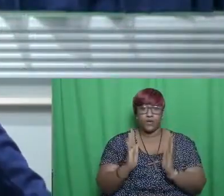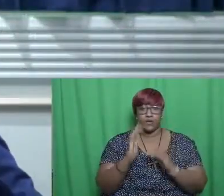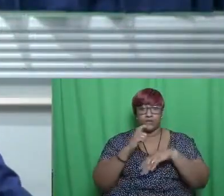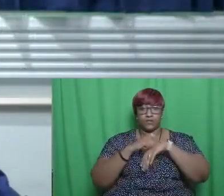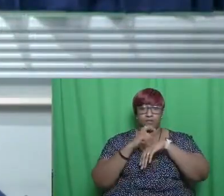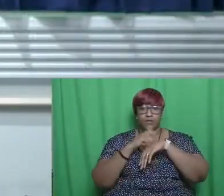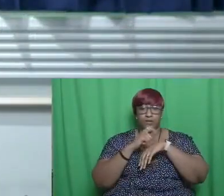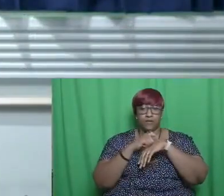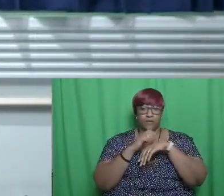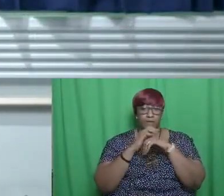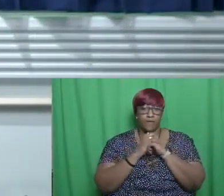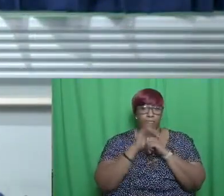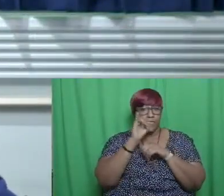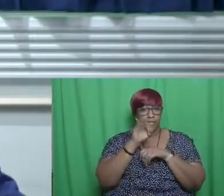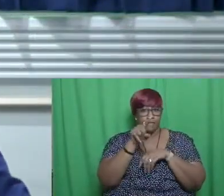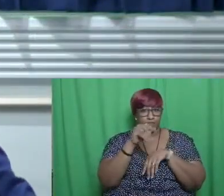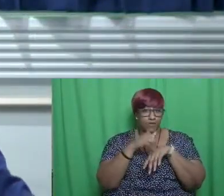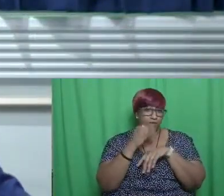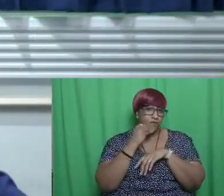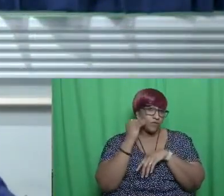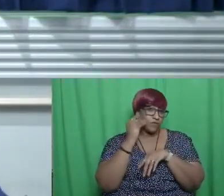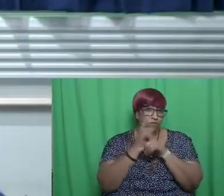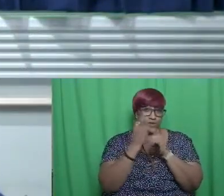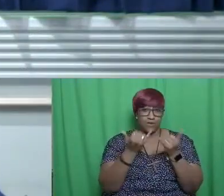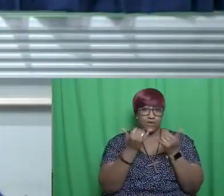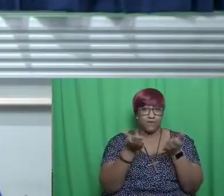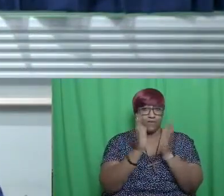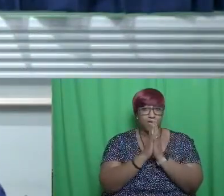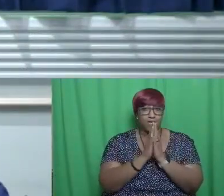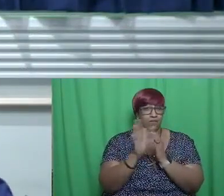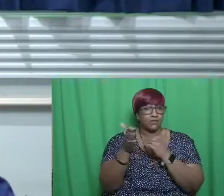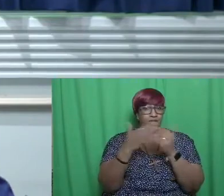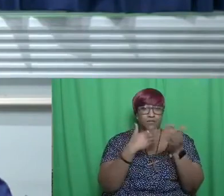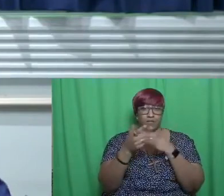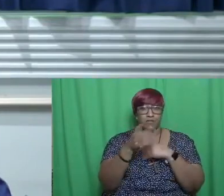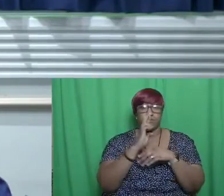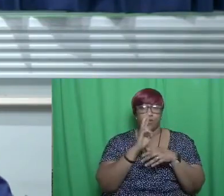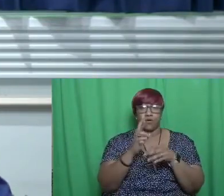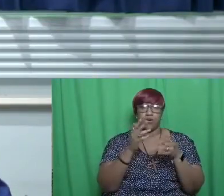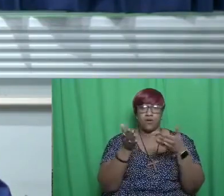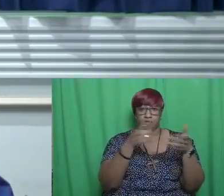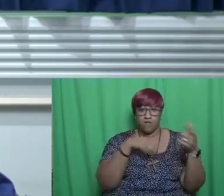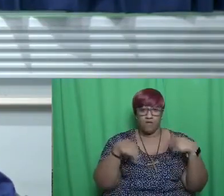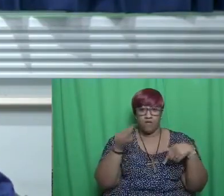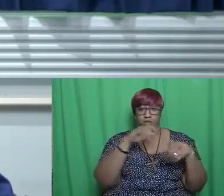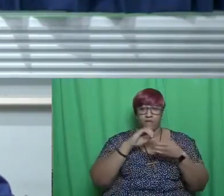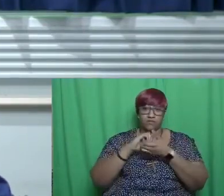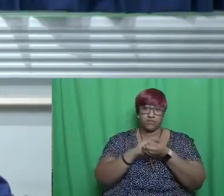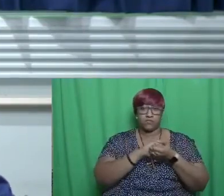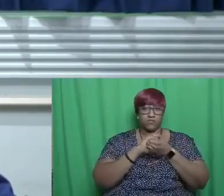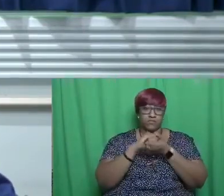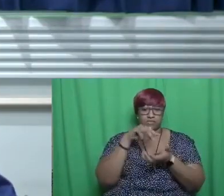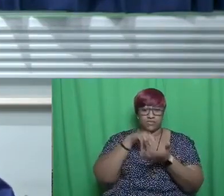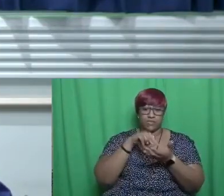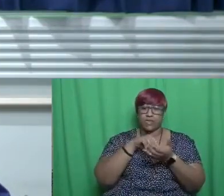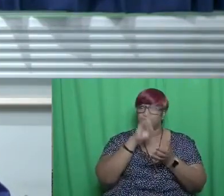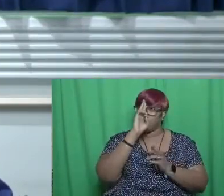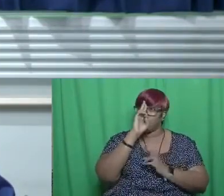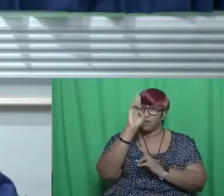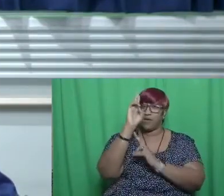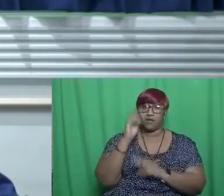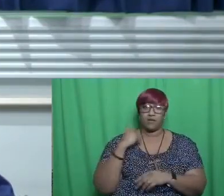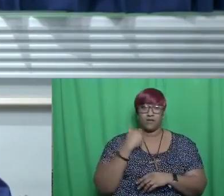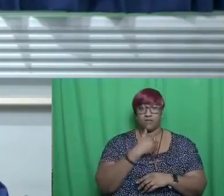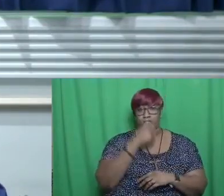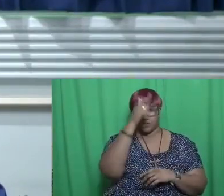Prayer time. And if you're at home right now, I'm going to ask wherever you are, let's just stand in honor of our God,